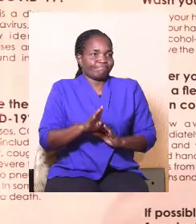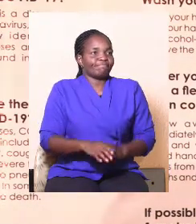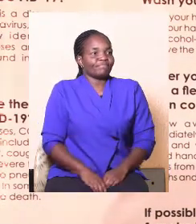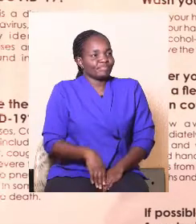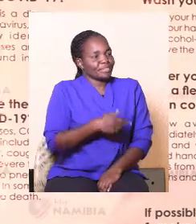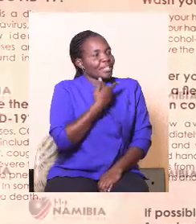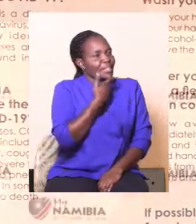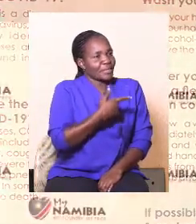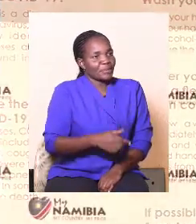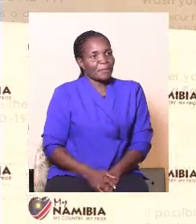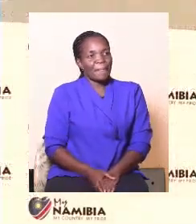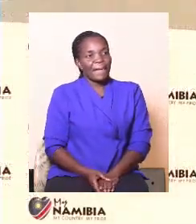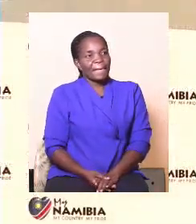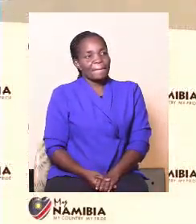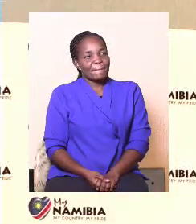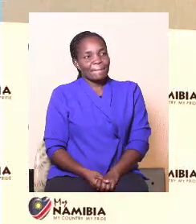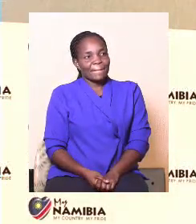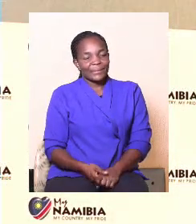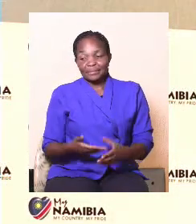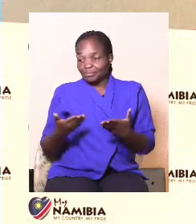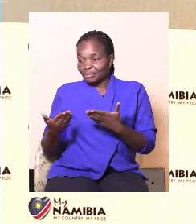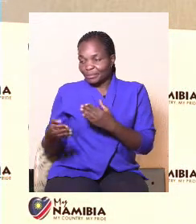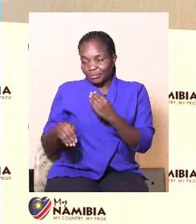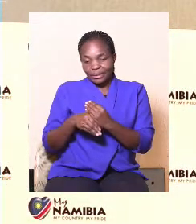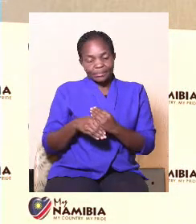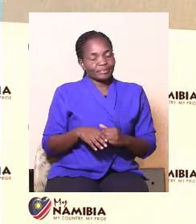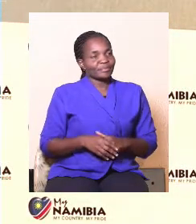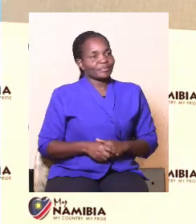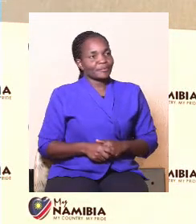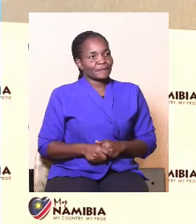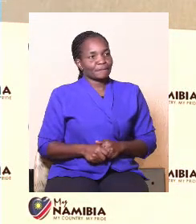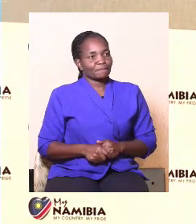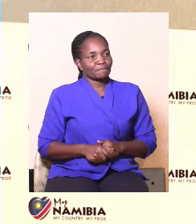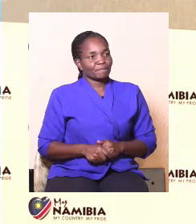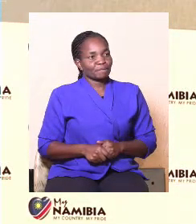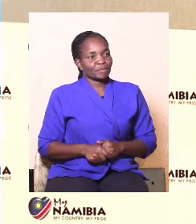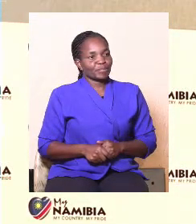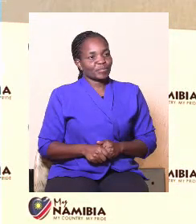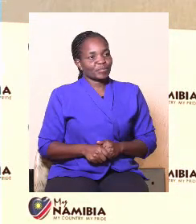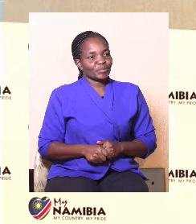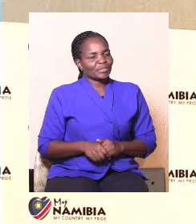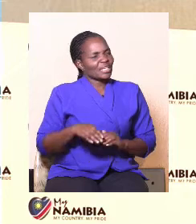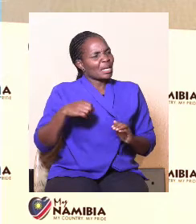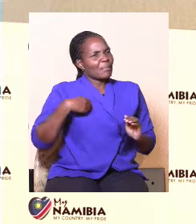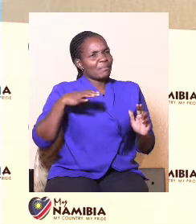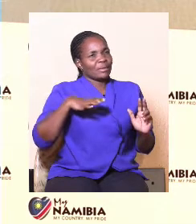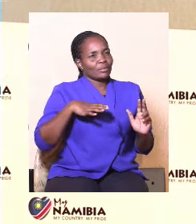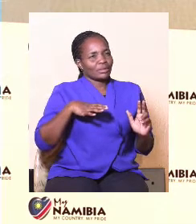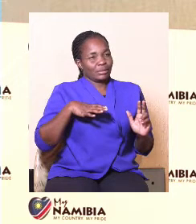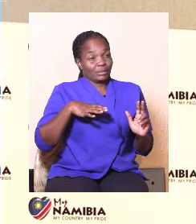Minister. Edie, 30 seconds. 30 seconds. My boss has